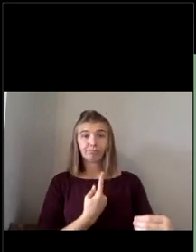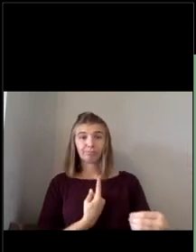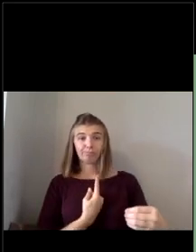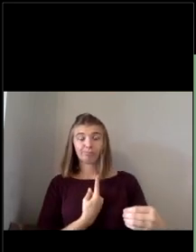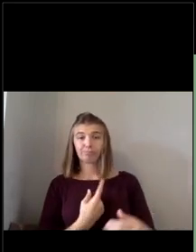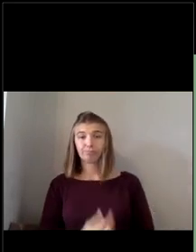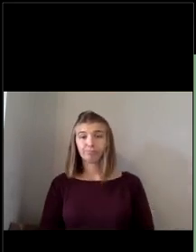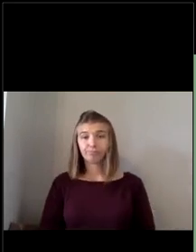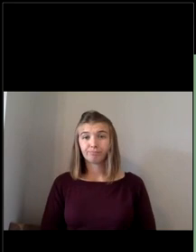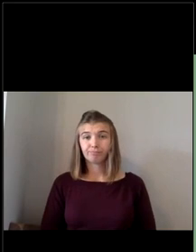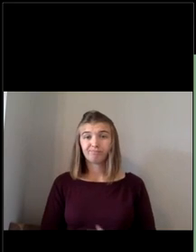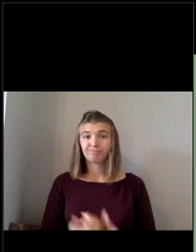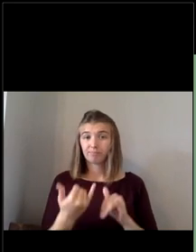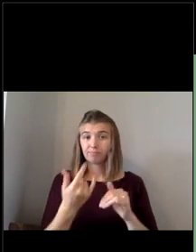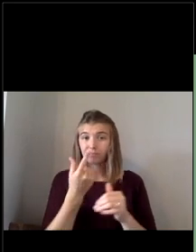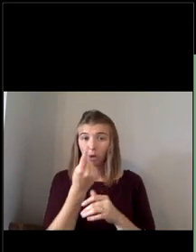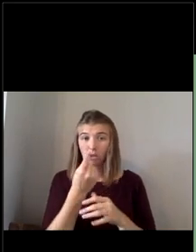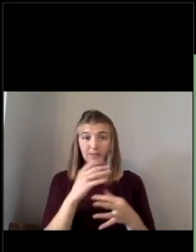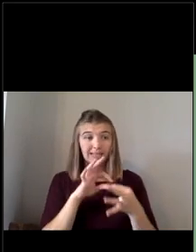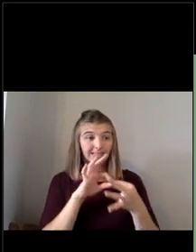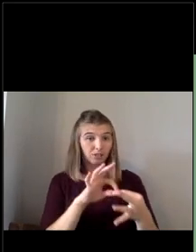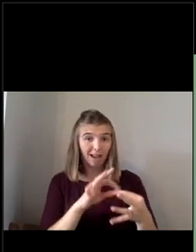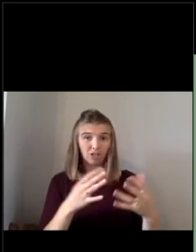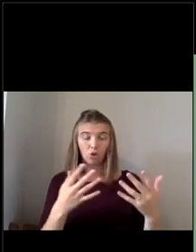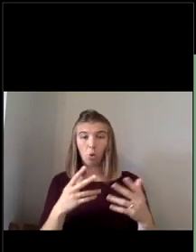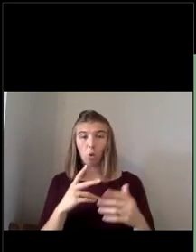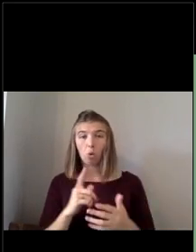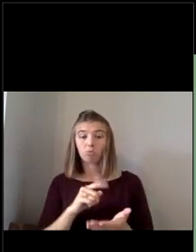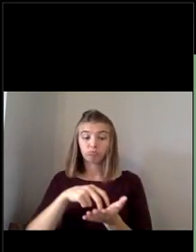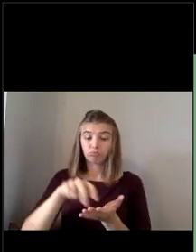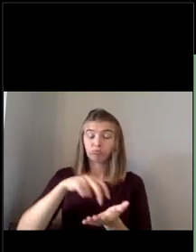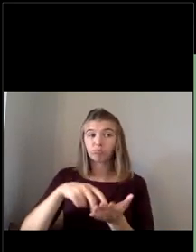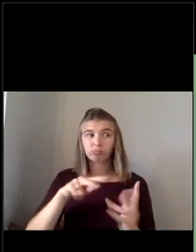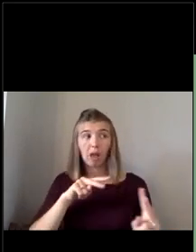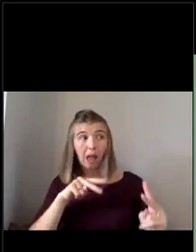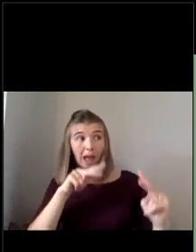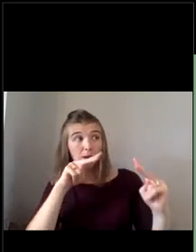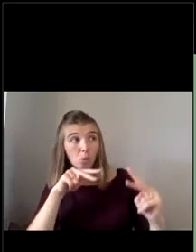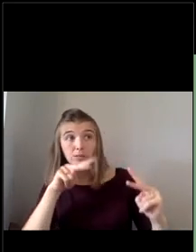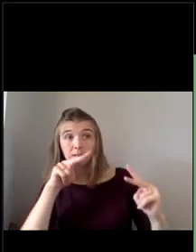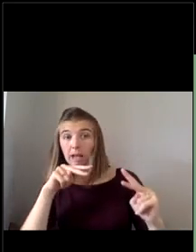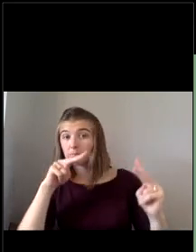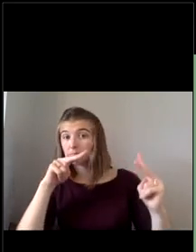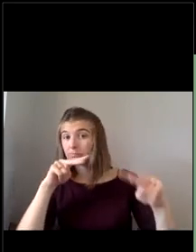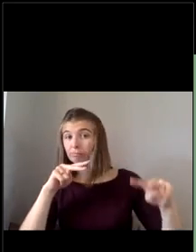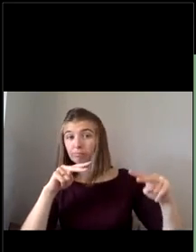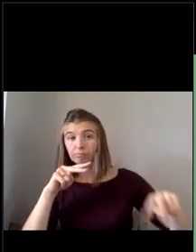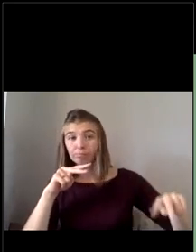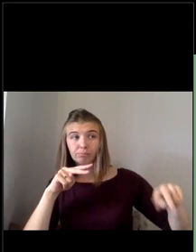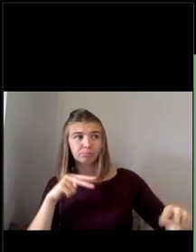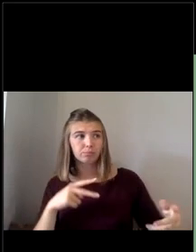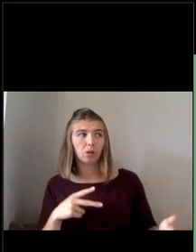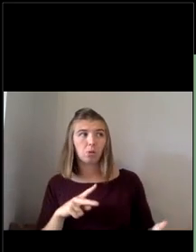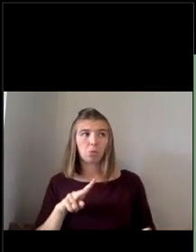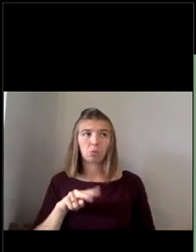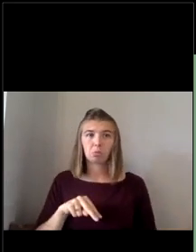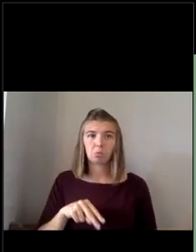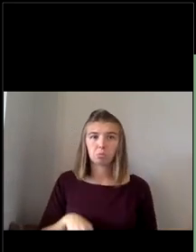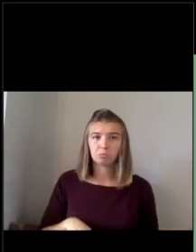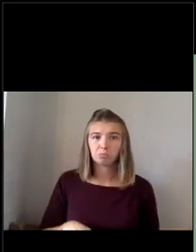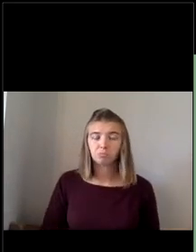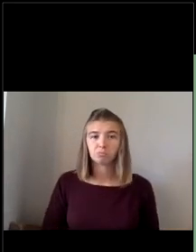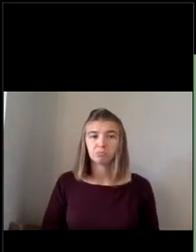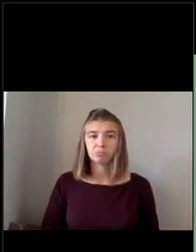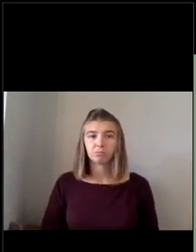interaction, receiving little or no eye contact when you walk in the corridors and you're passed by your colleagues. You know,